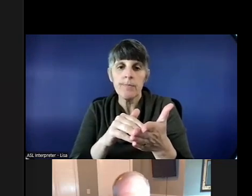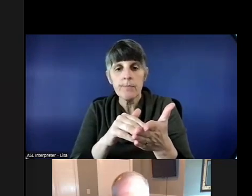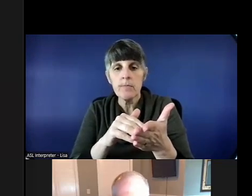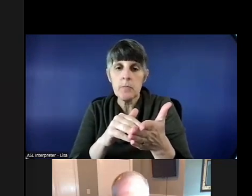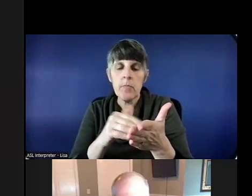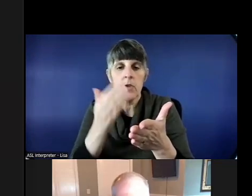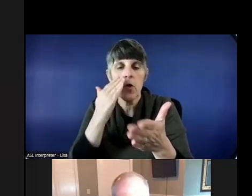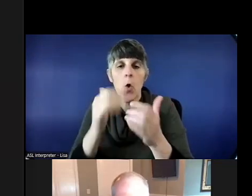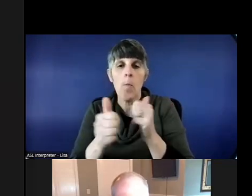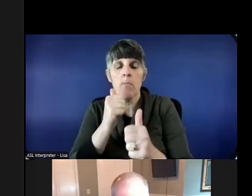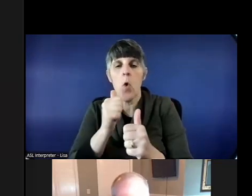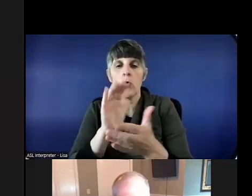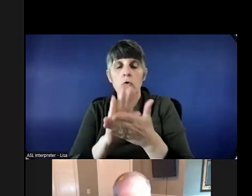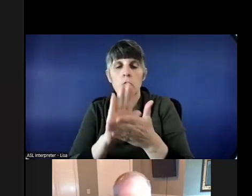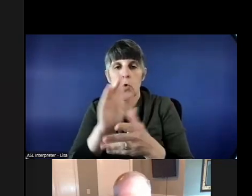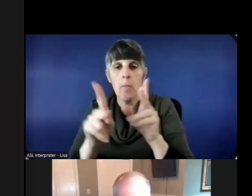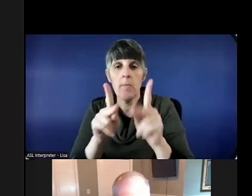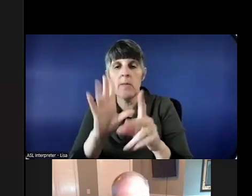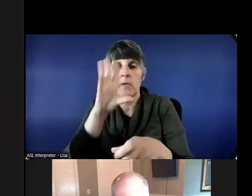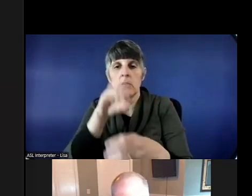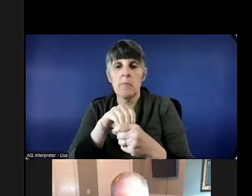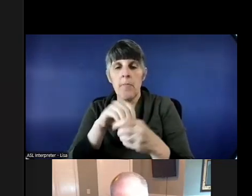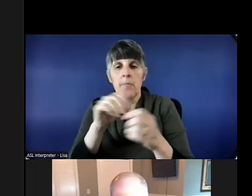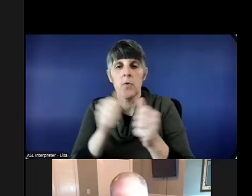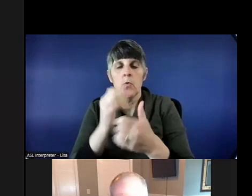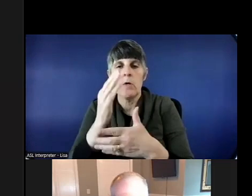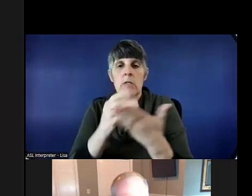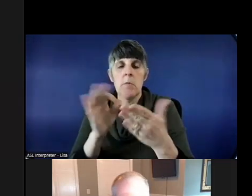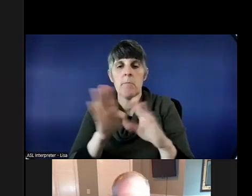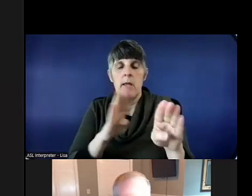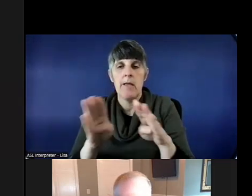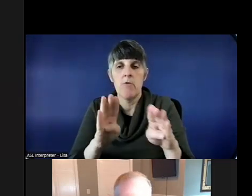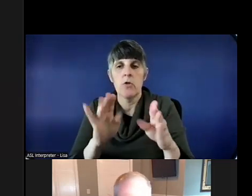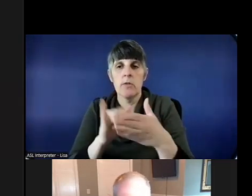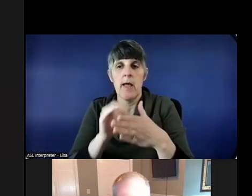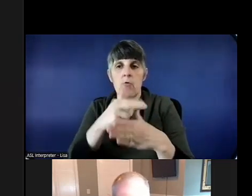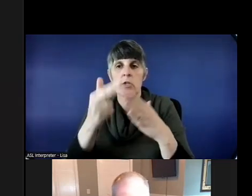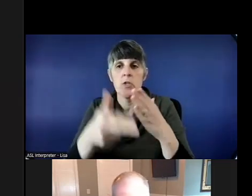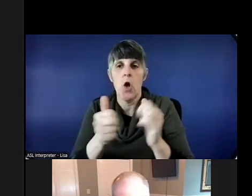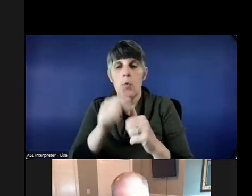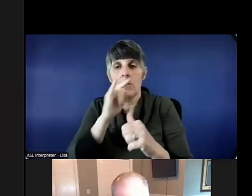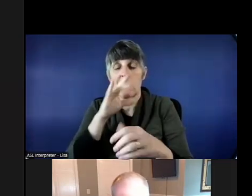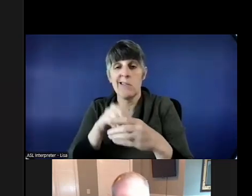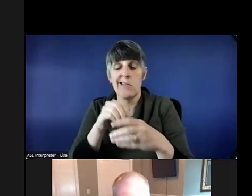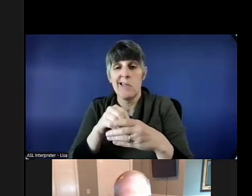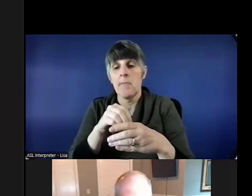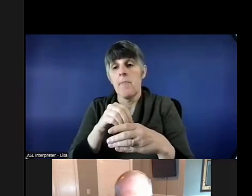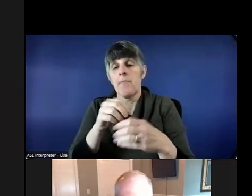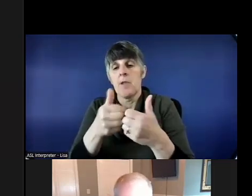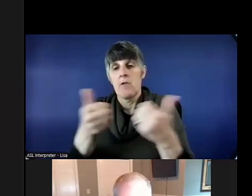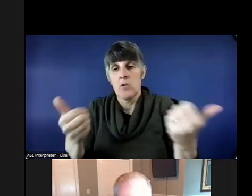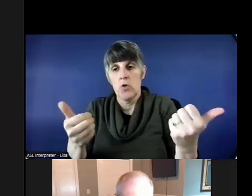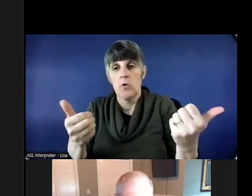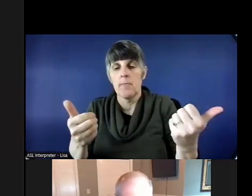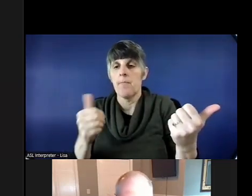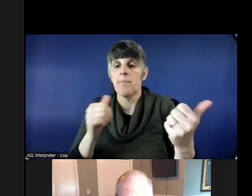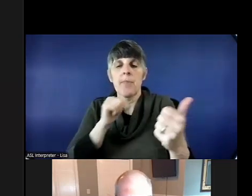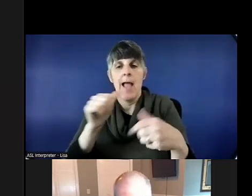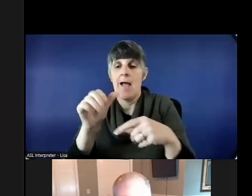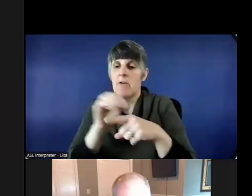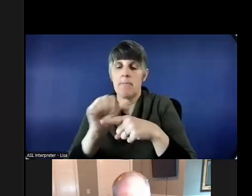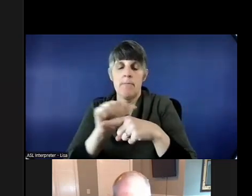most school personnel engaged in some of the behaviors that result in kids being inappropriately secluded haven't been trained